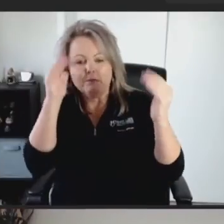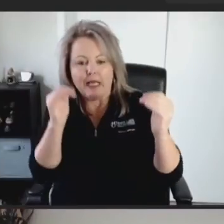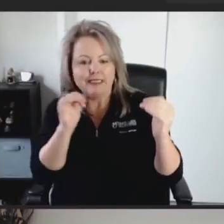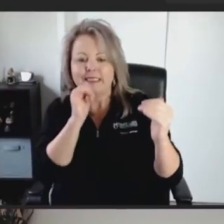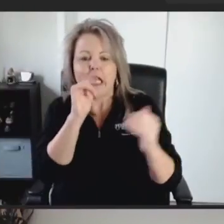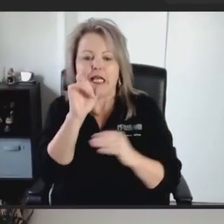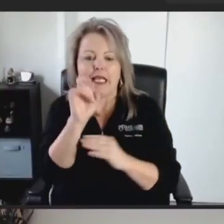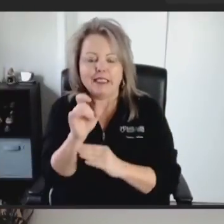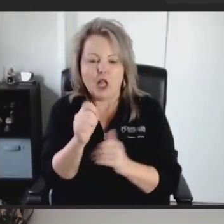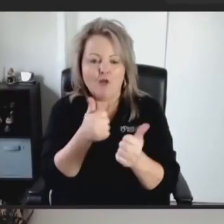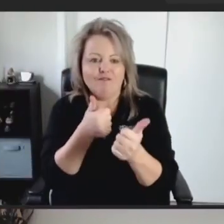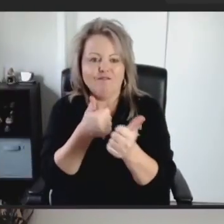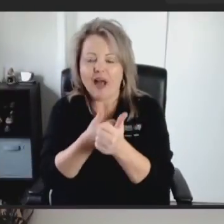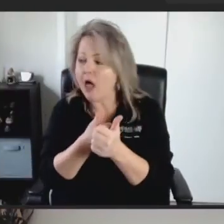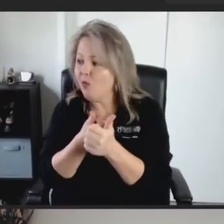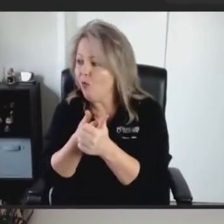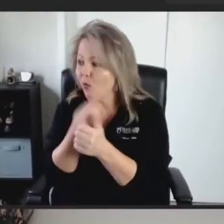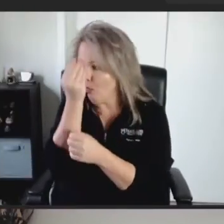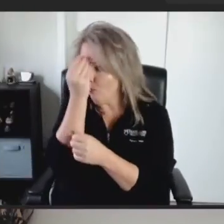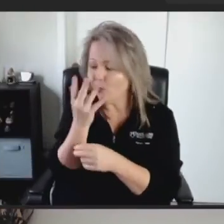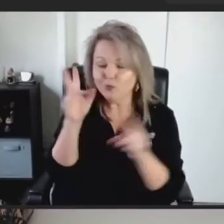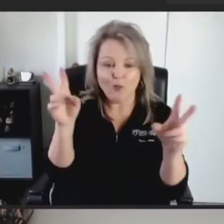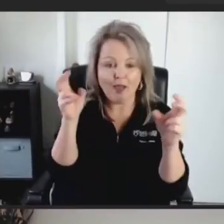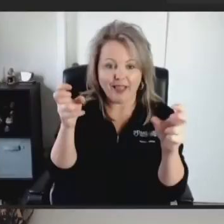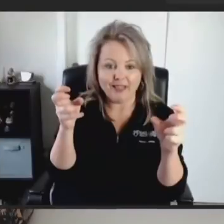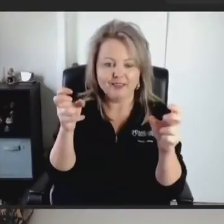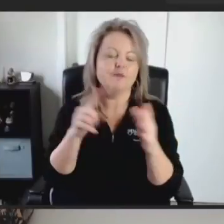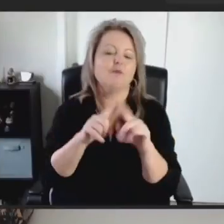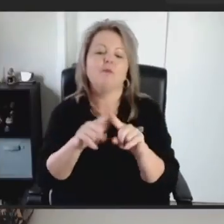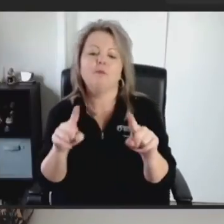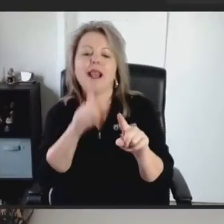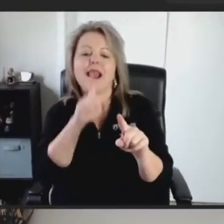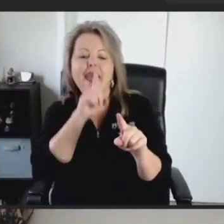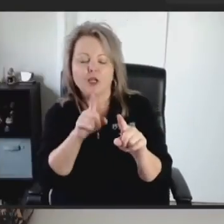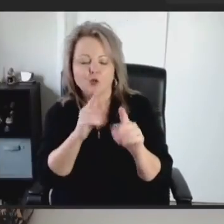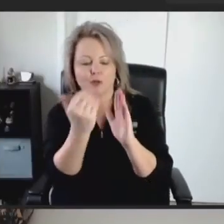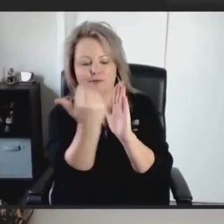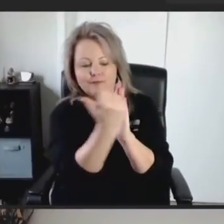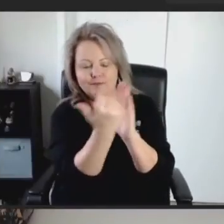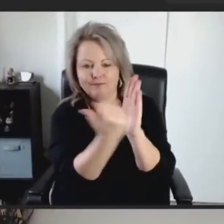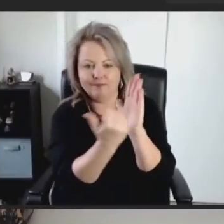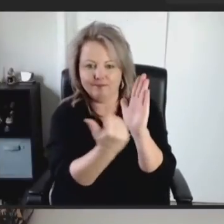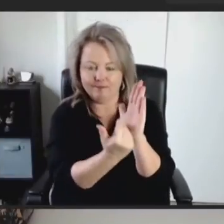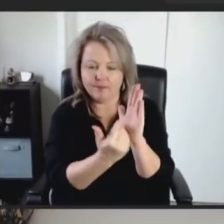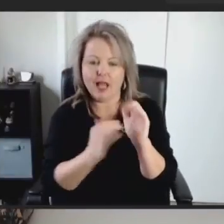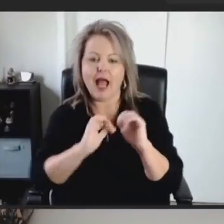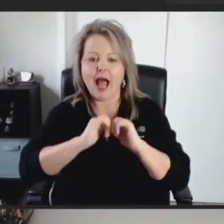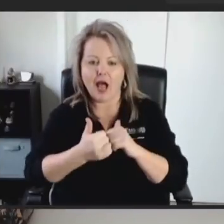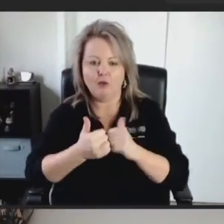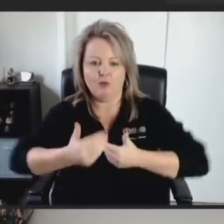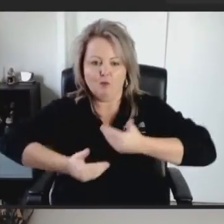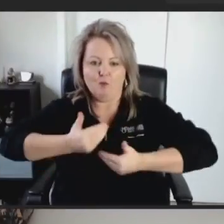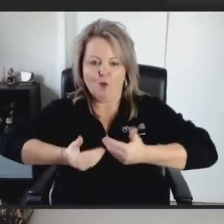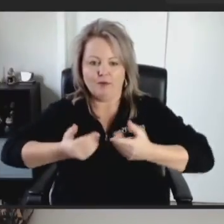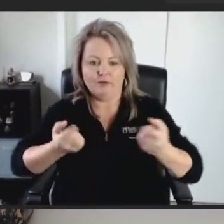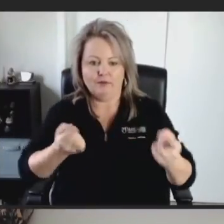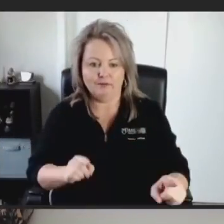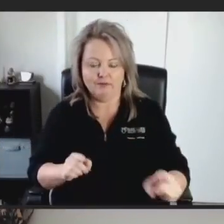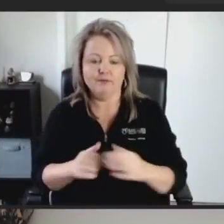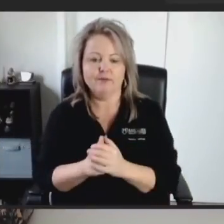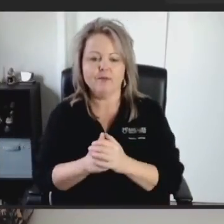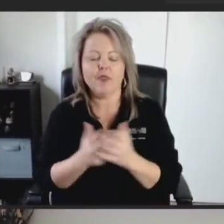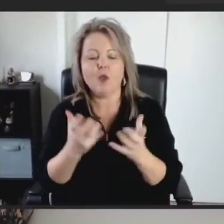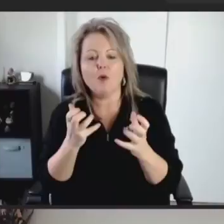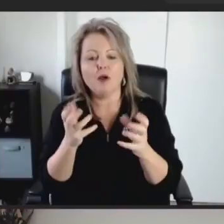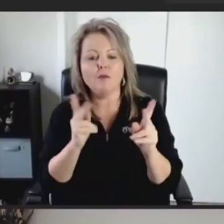just follow it in the headlines, but that's the actual outline of how things are going to happen. I also want people to know that with